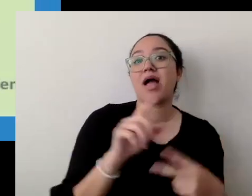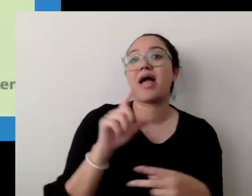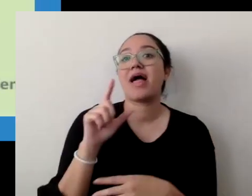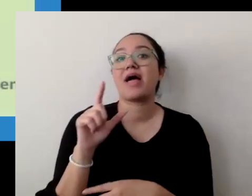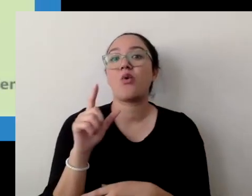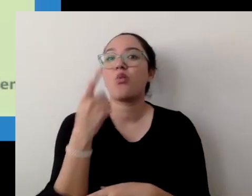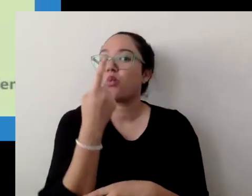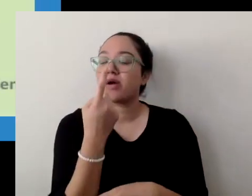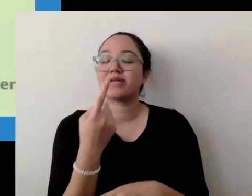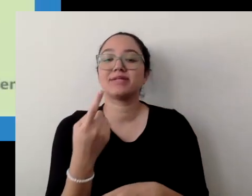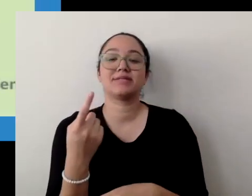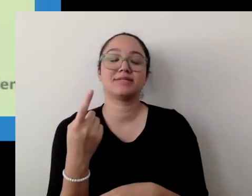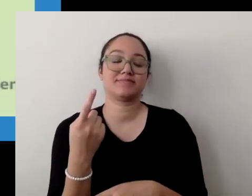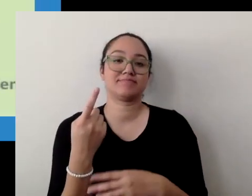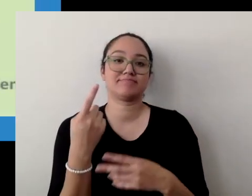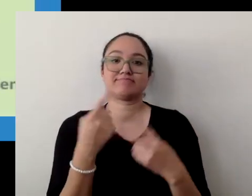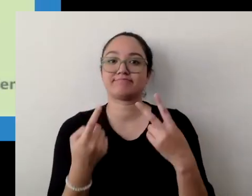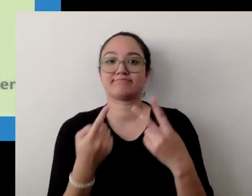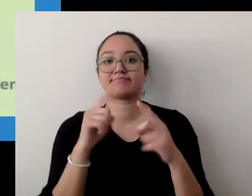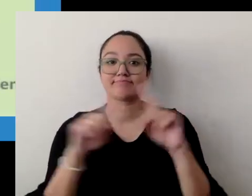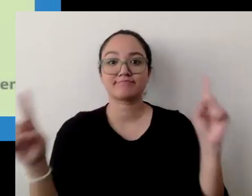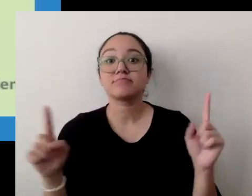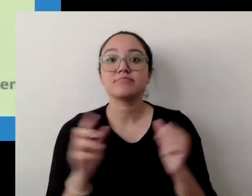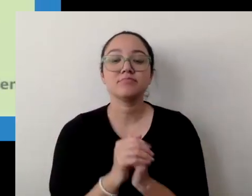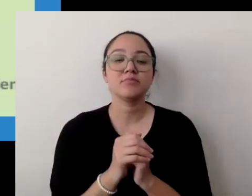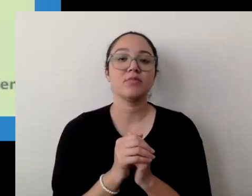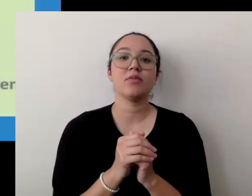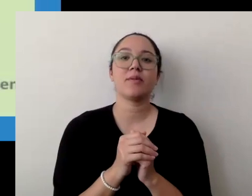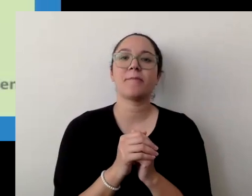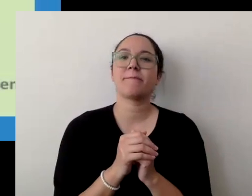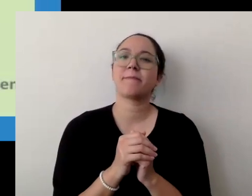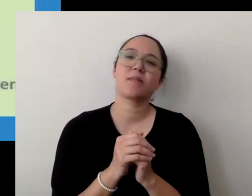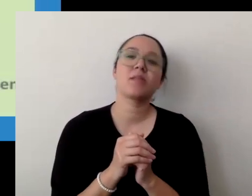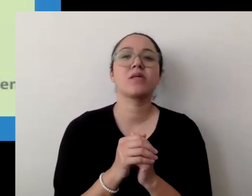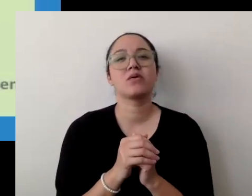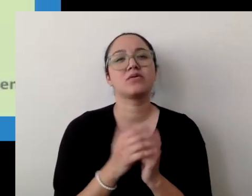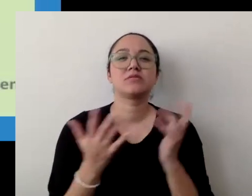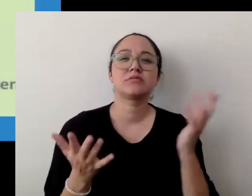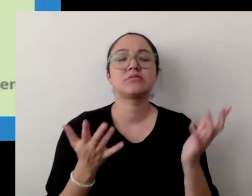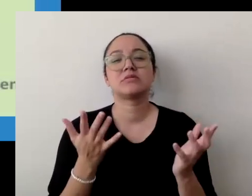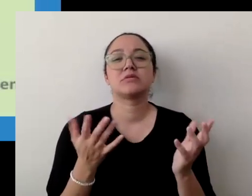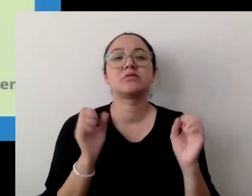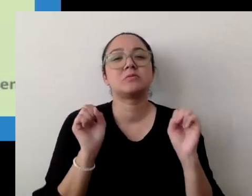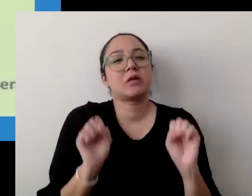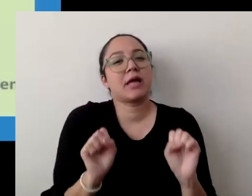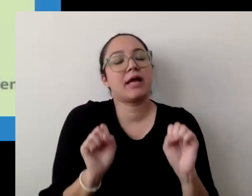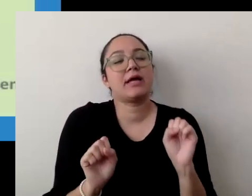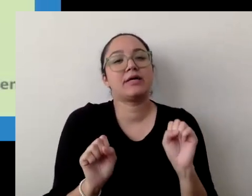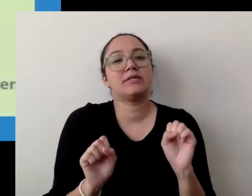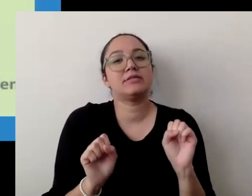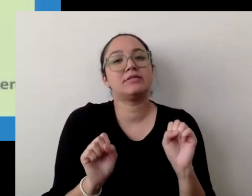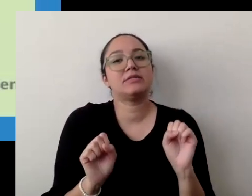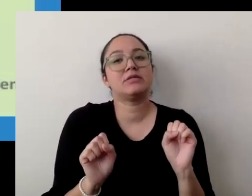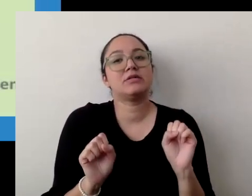One is masculine, one is feminine. So there are ways of getting around